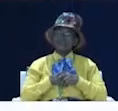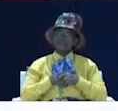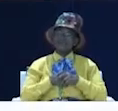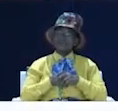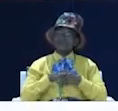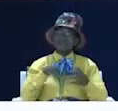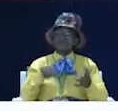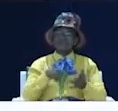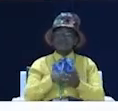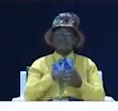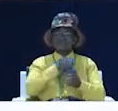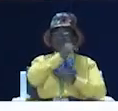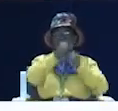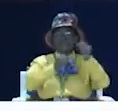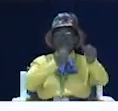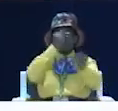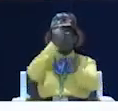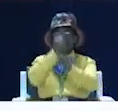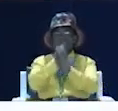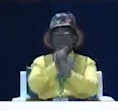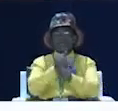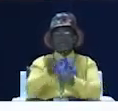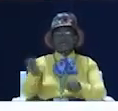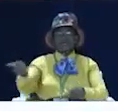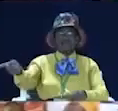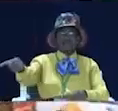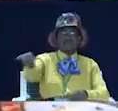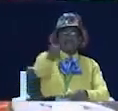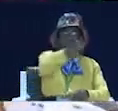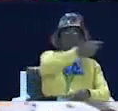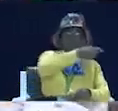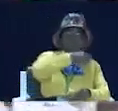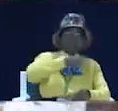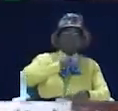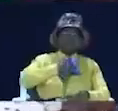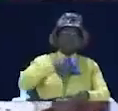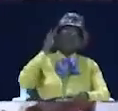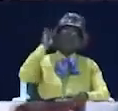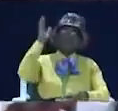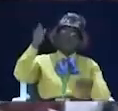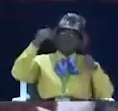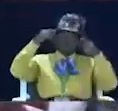This year, you will succeed.